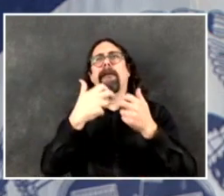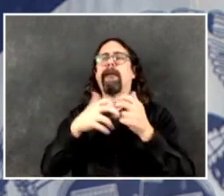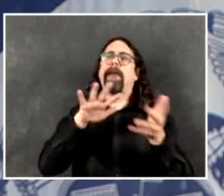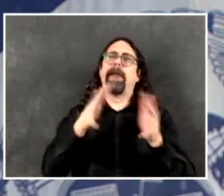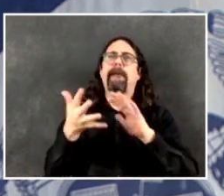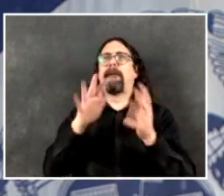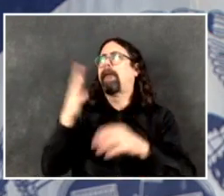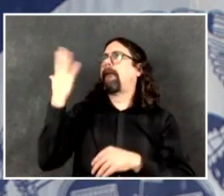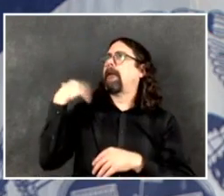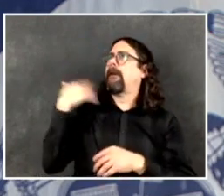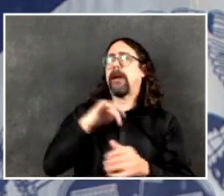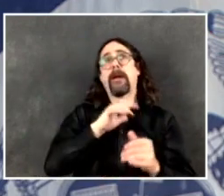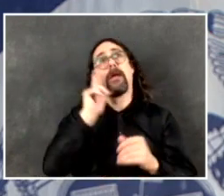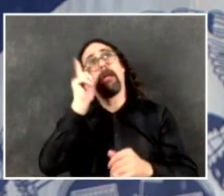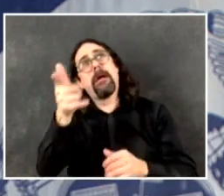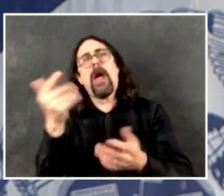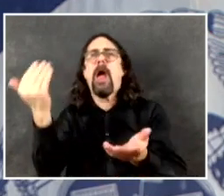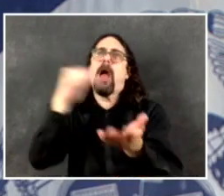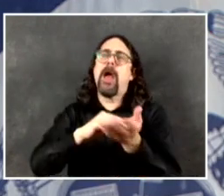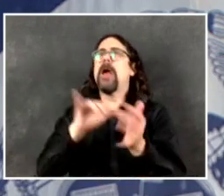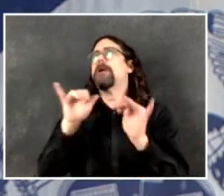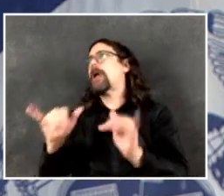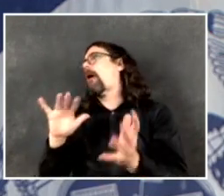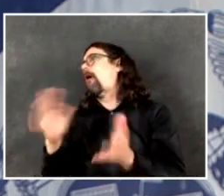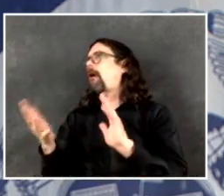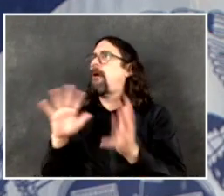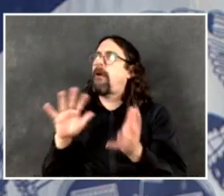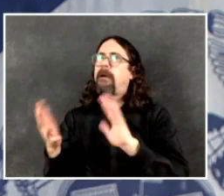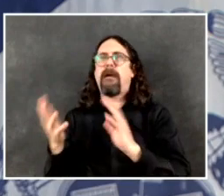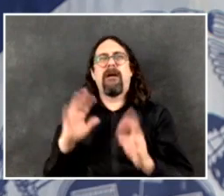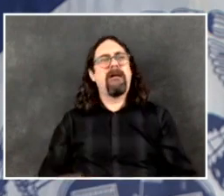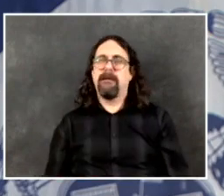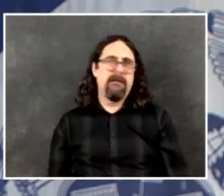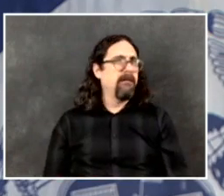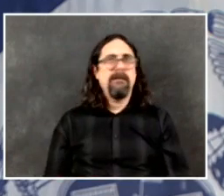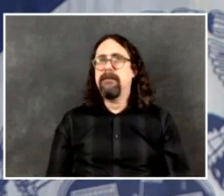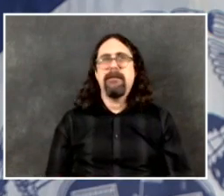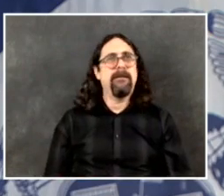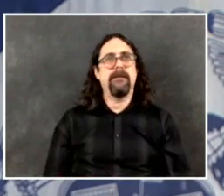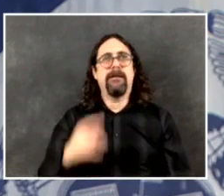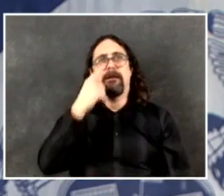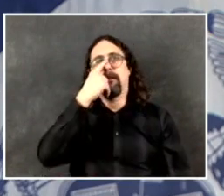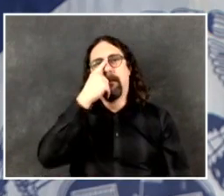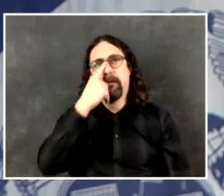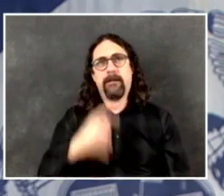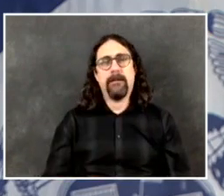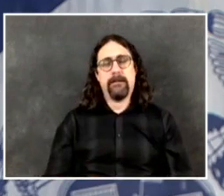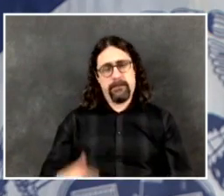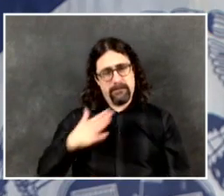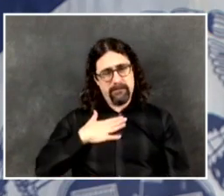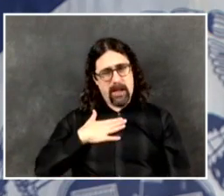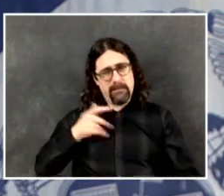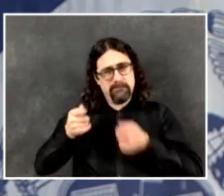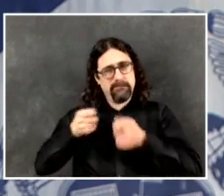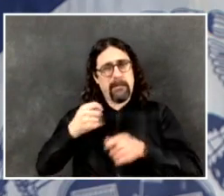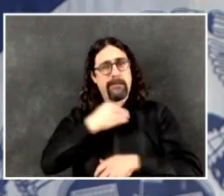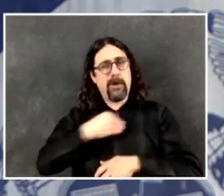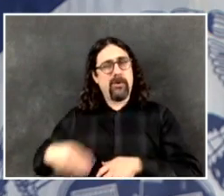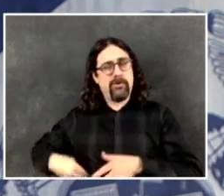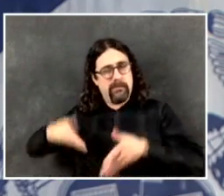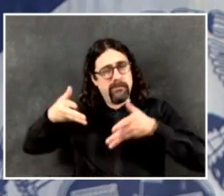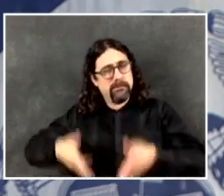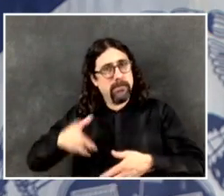to the finish line and really make sure we address these inequalities while building up a strong economy, while building up a strong city for